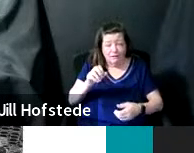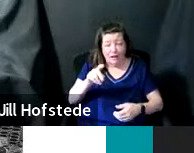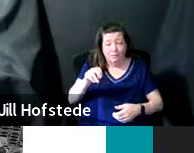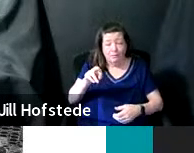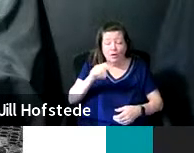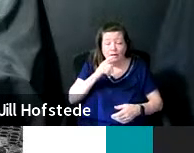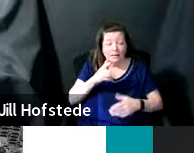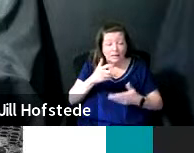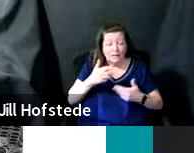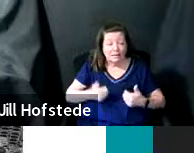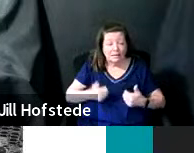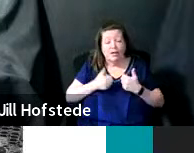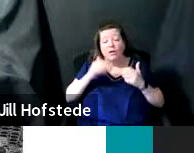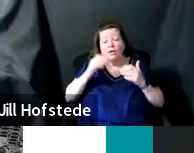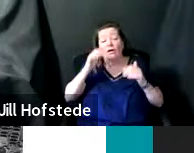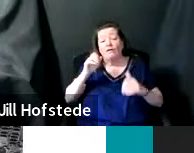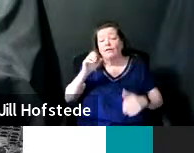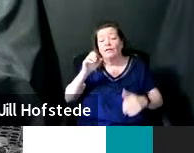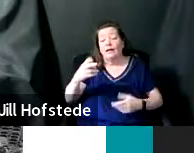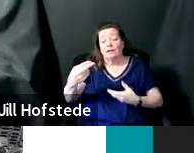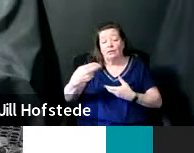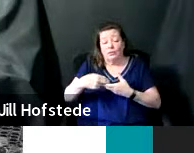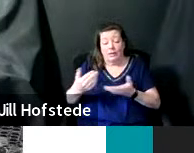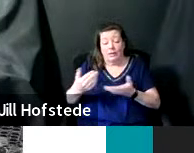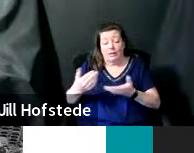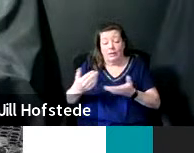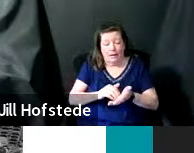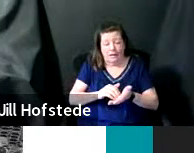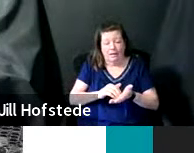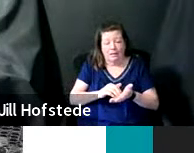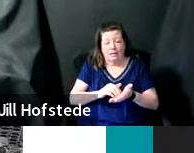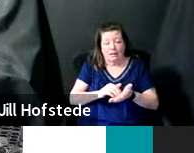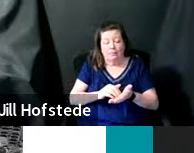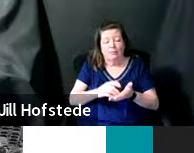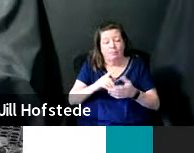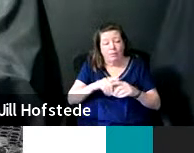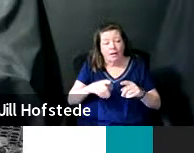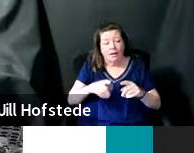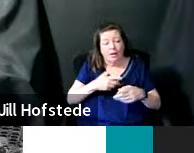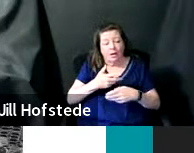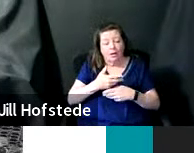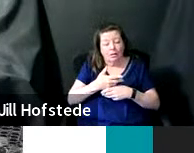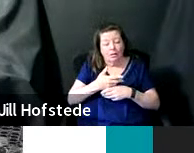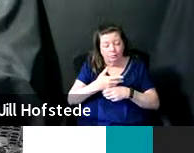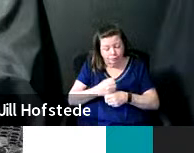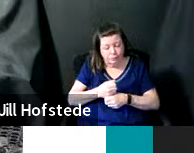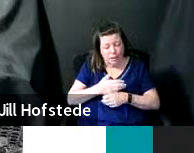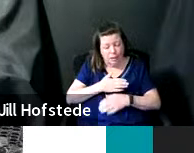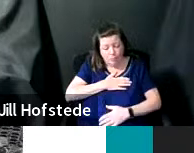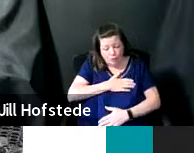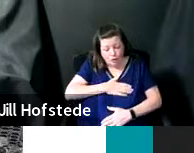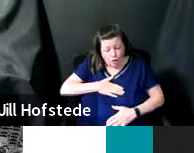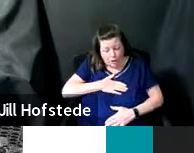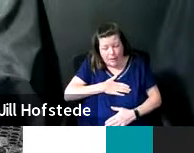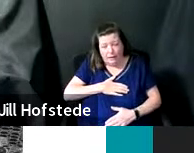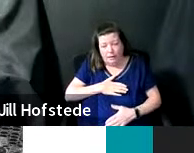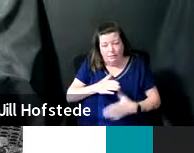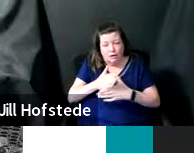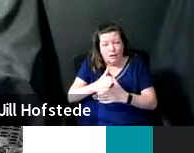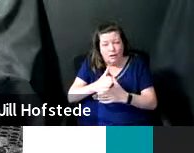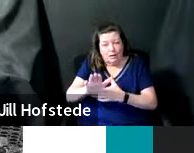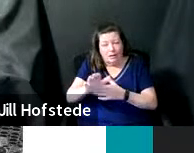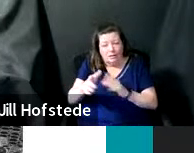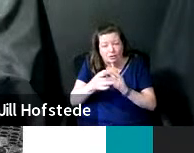Hopefully Ed will rejoin us, but I'll reiterate our appreciation for him sharing that story.